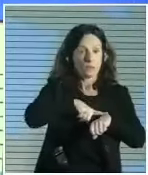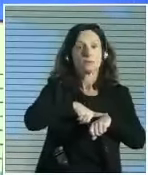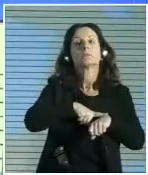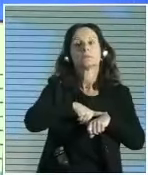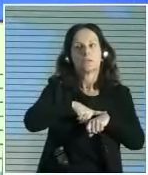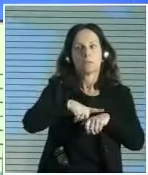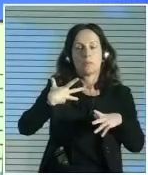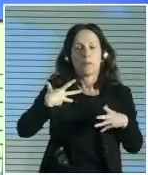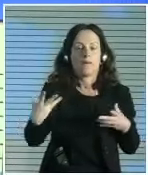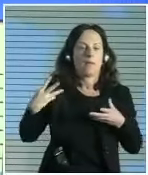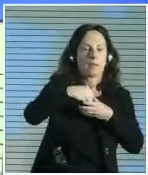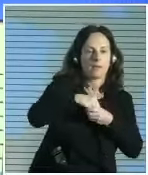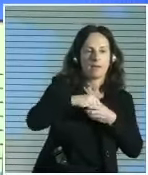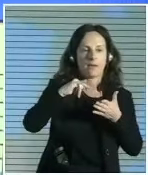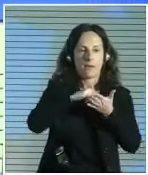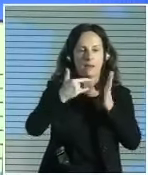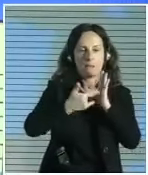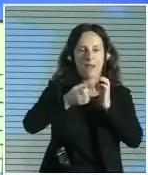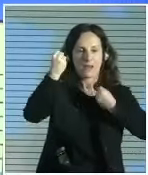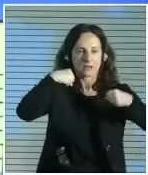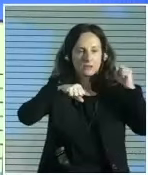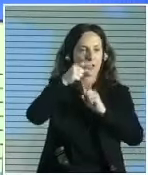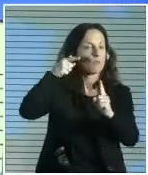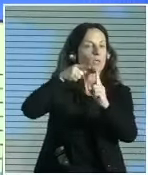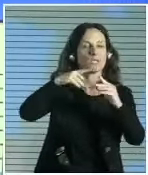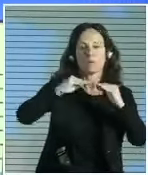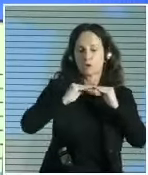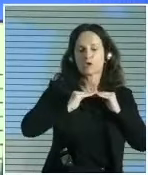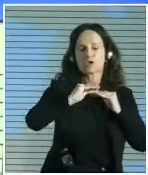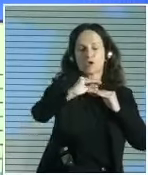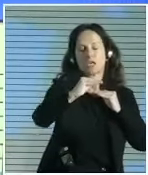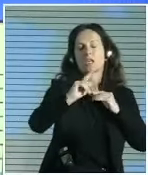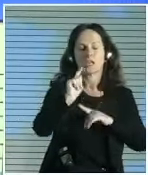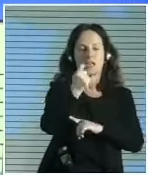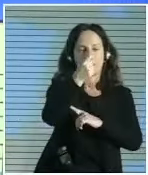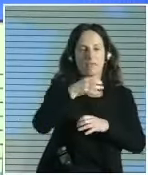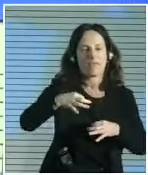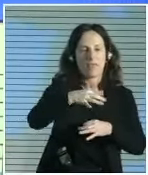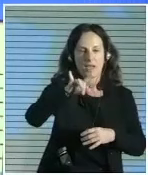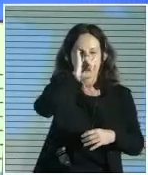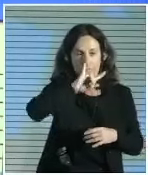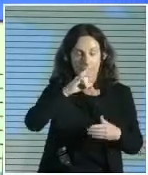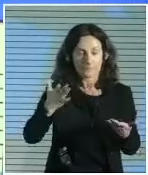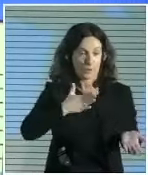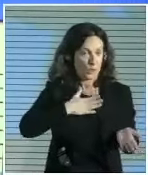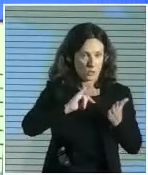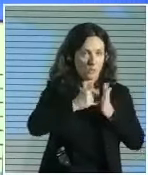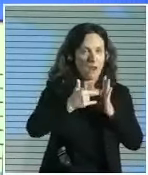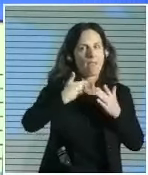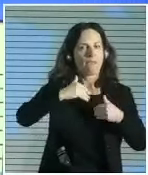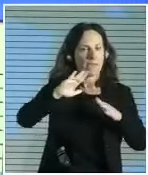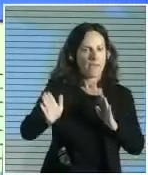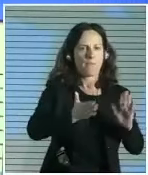Our implementation plan has achieved the following steps. We have estimated the carbon